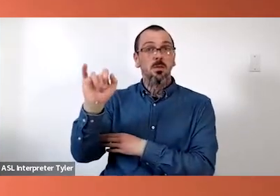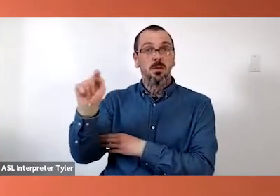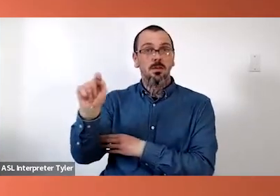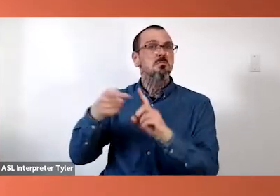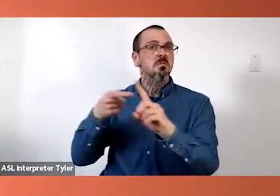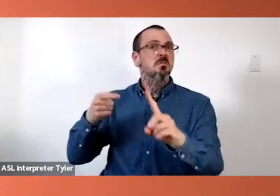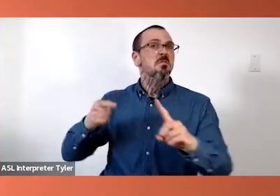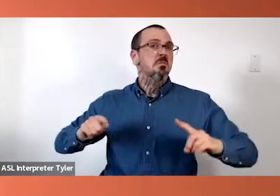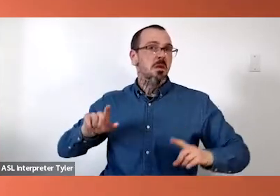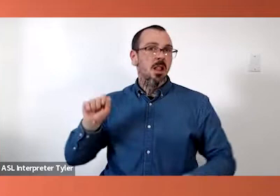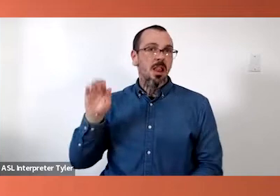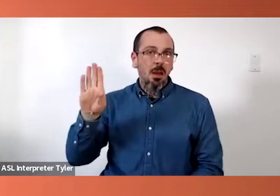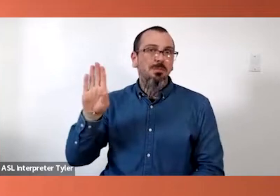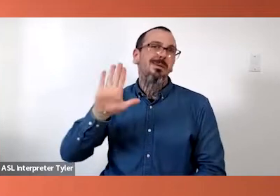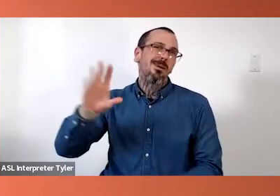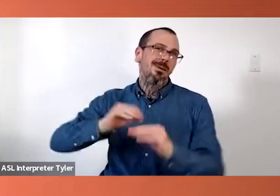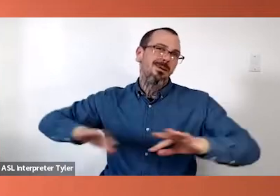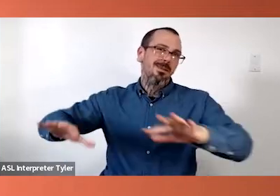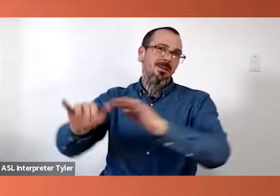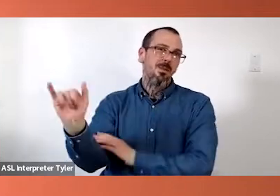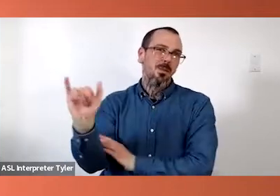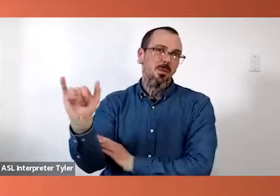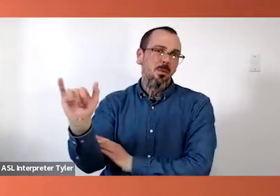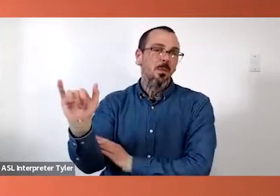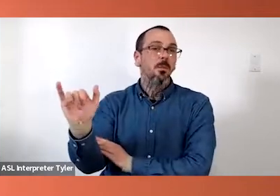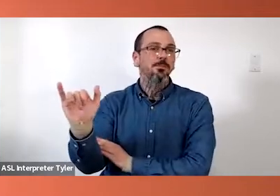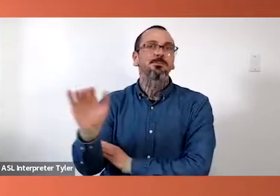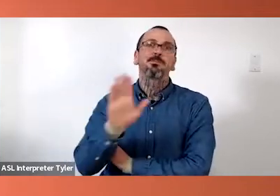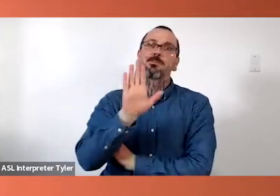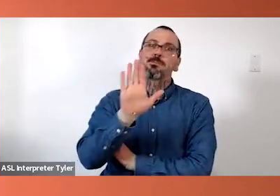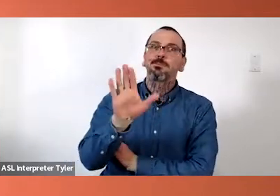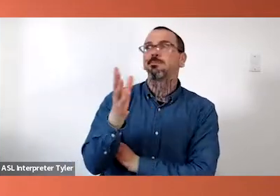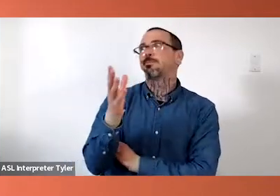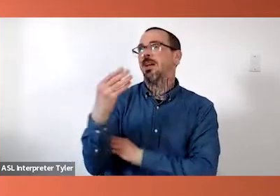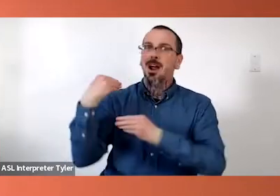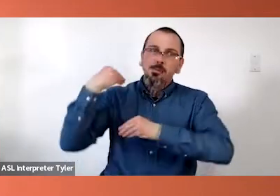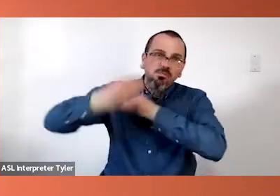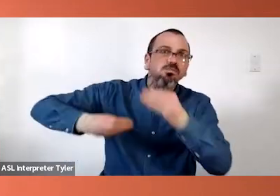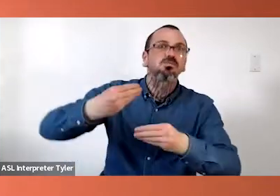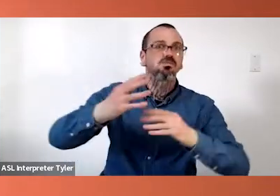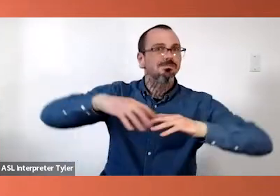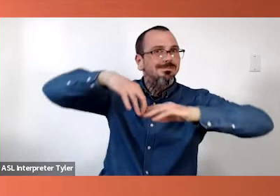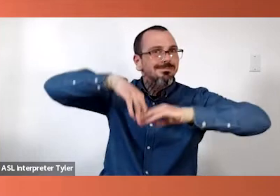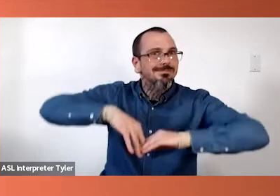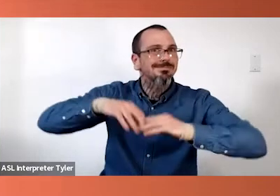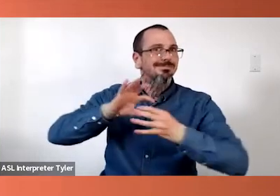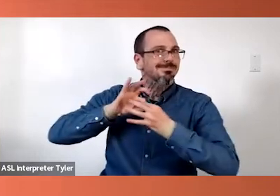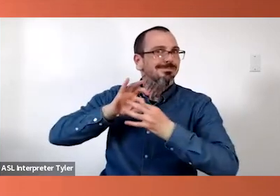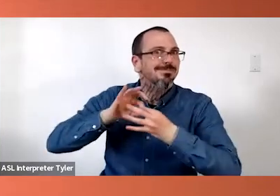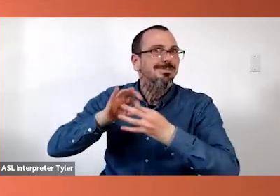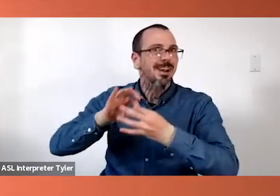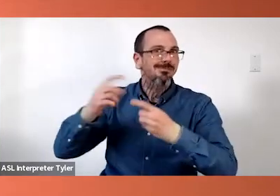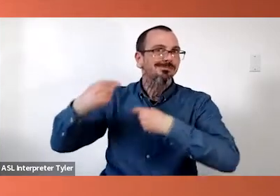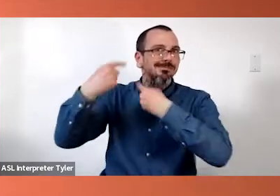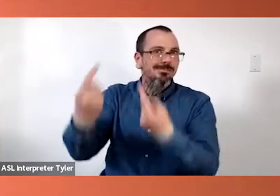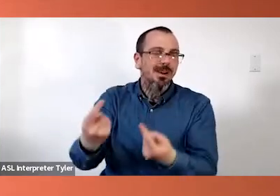Labrador. We should all recognize and appreciate the ancestral and continued ties of Indigenous people to the lands and waters in this